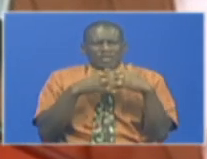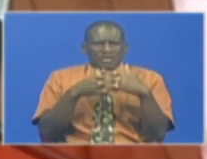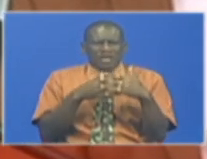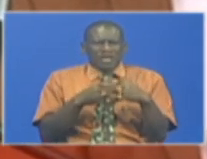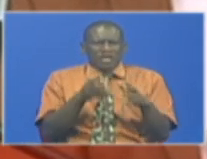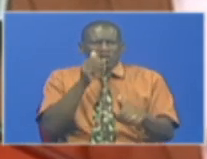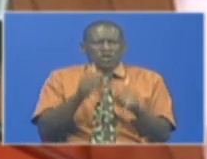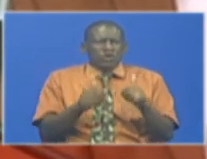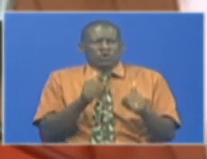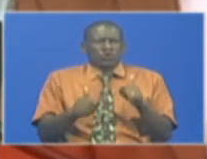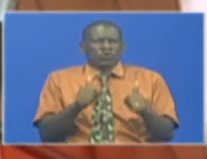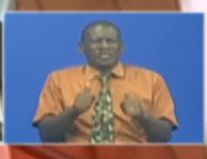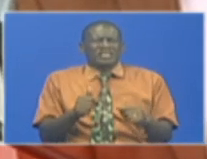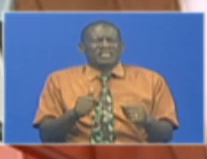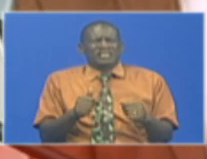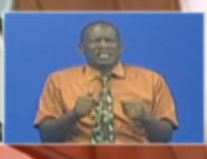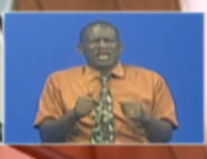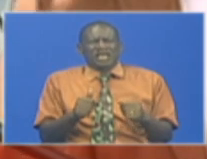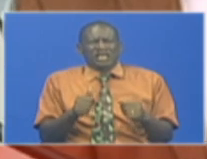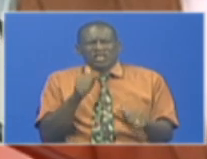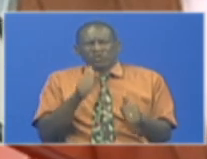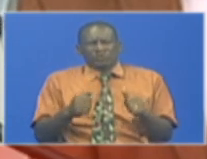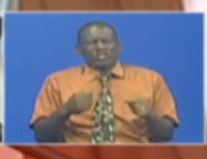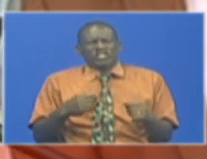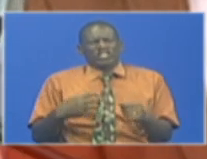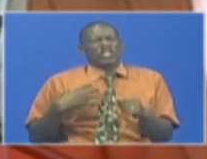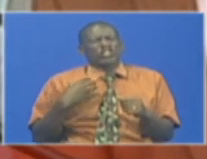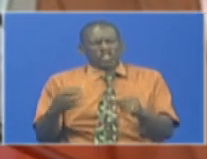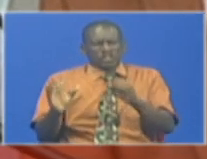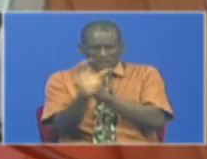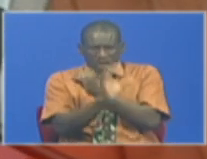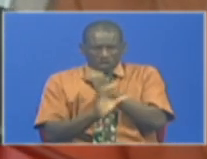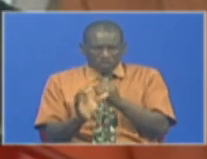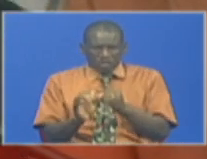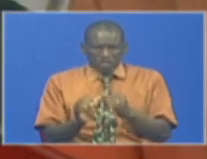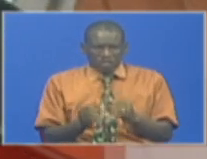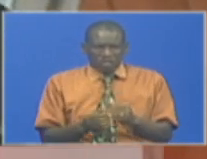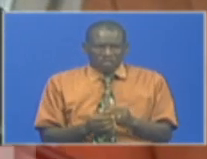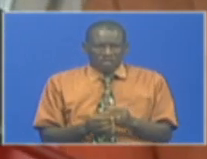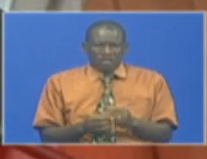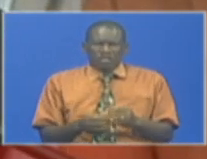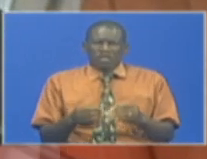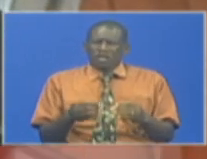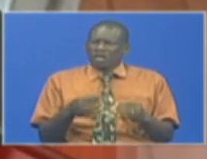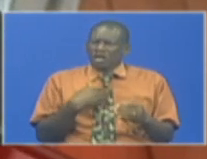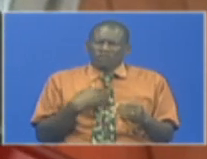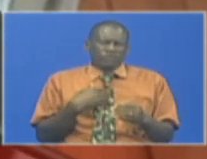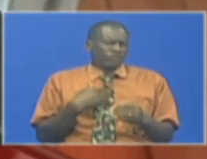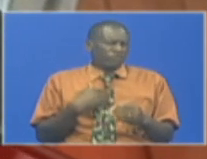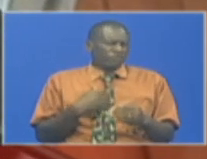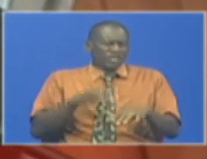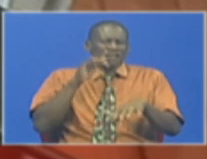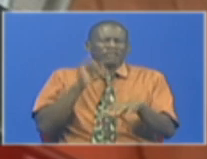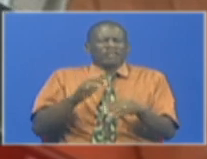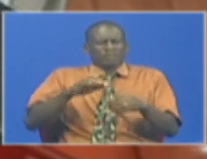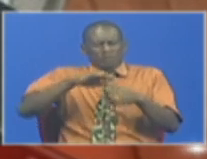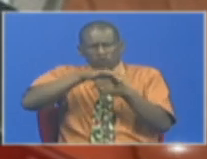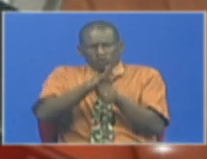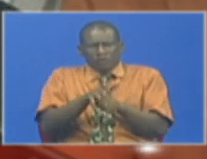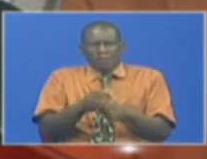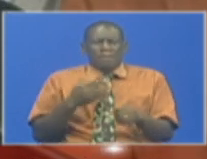ni nchi ambayo ina uwezo, imeshindwa na hii virusi. Kwa hivyo jameni,